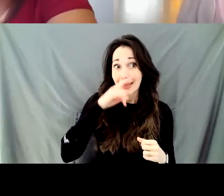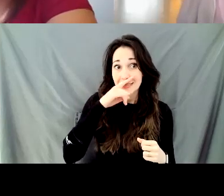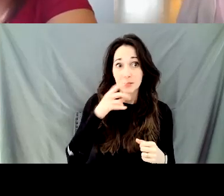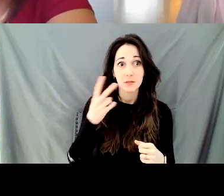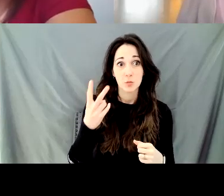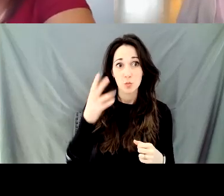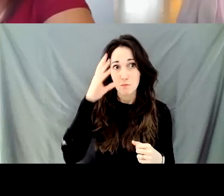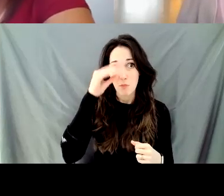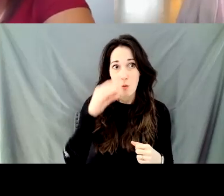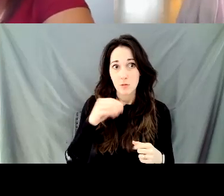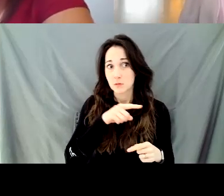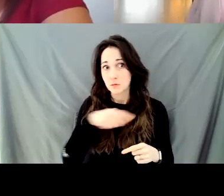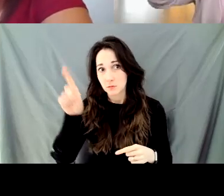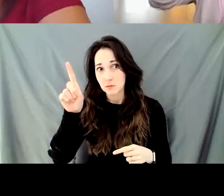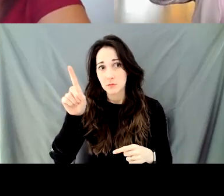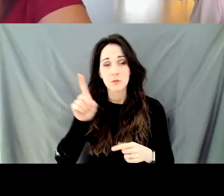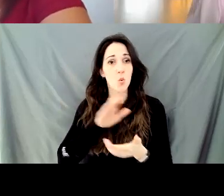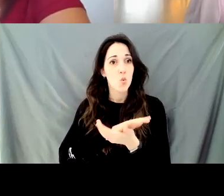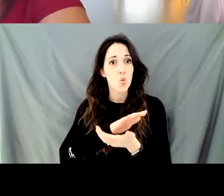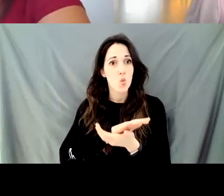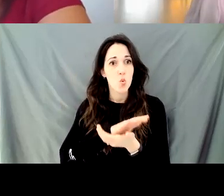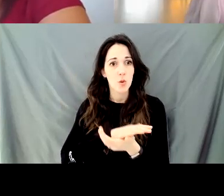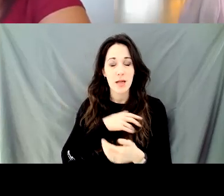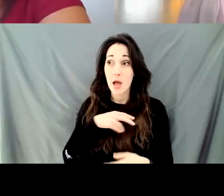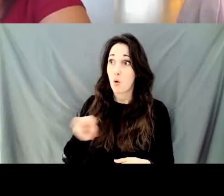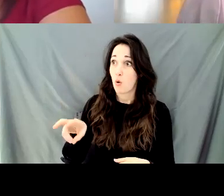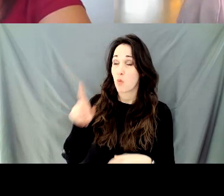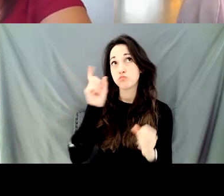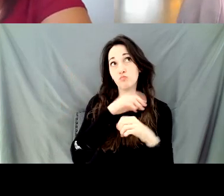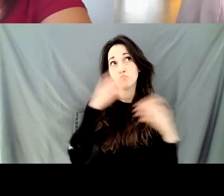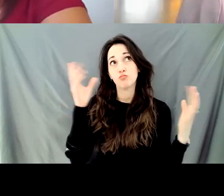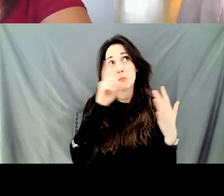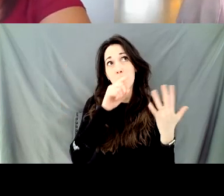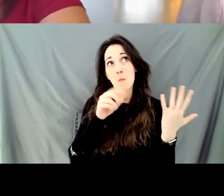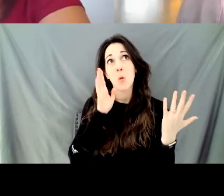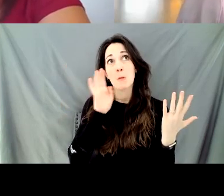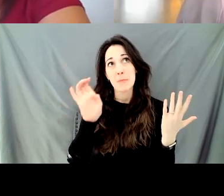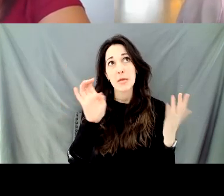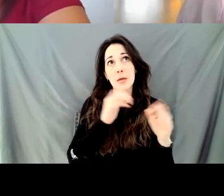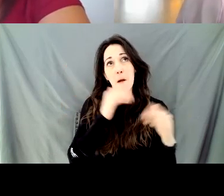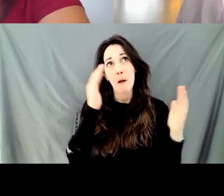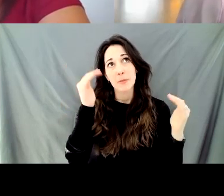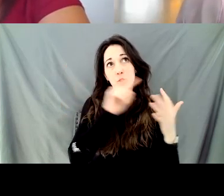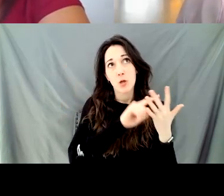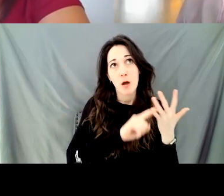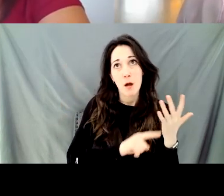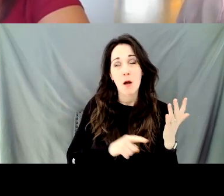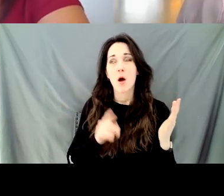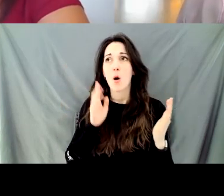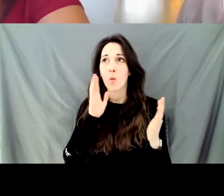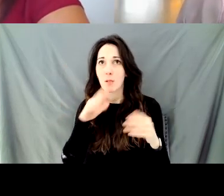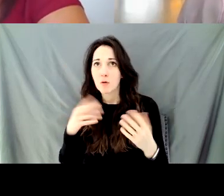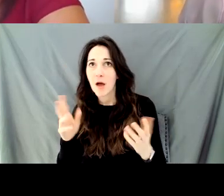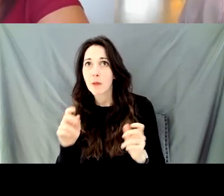these just visions about school being just very different and much more up on the times and like willing to